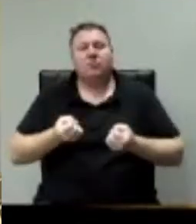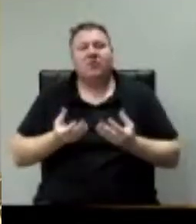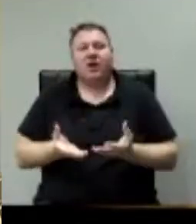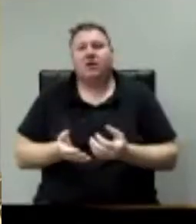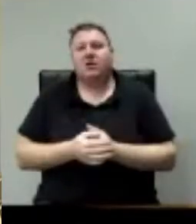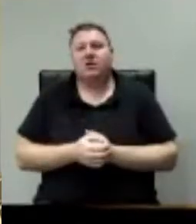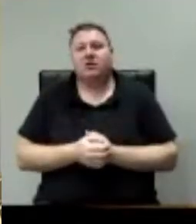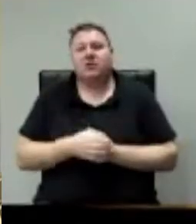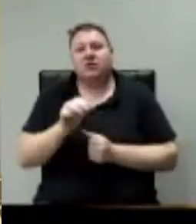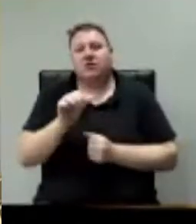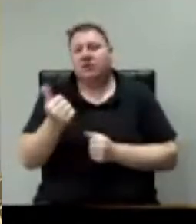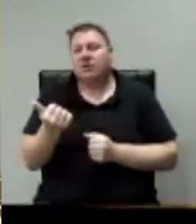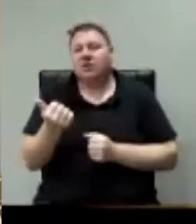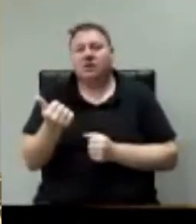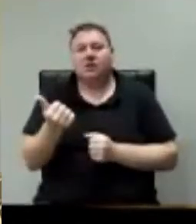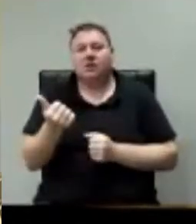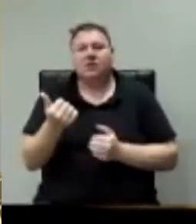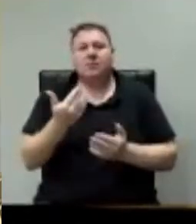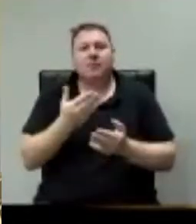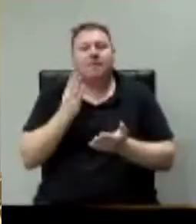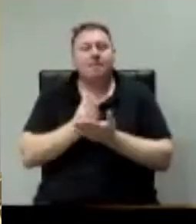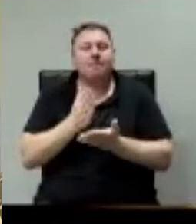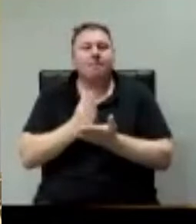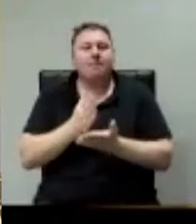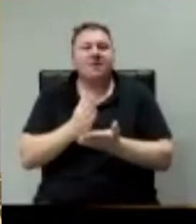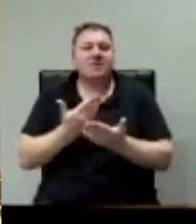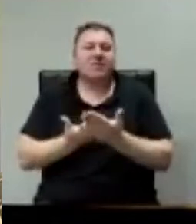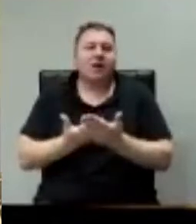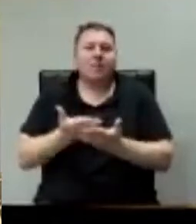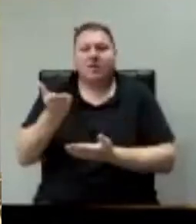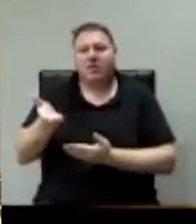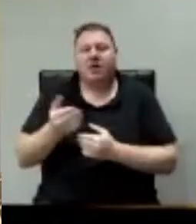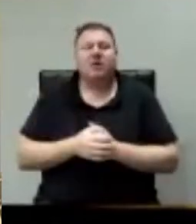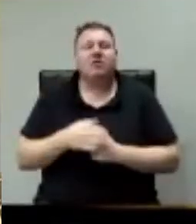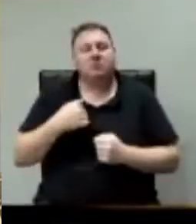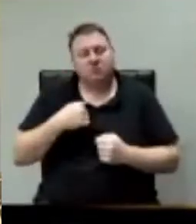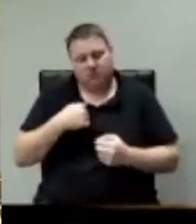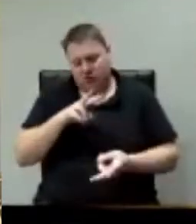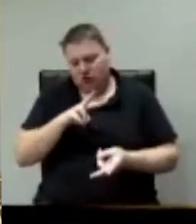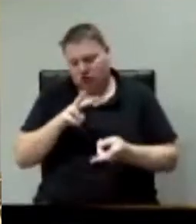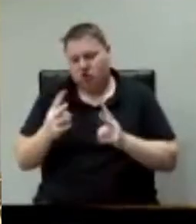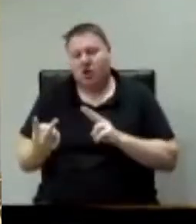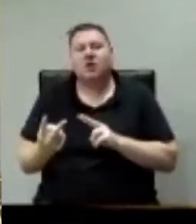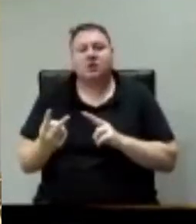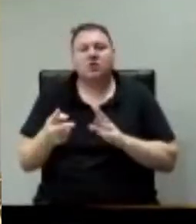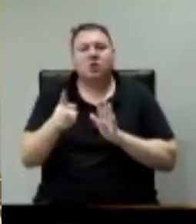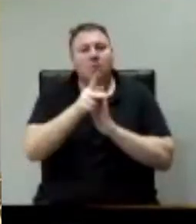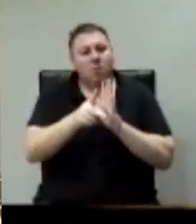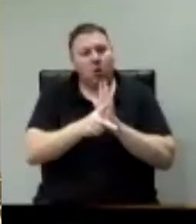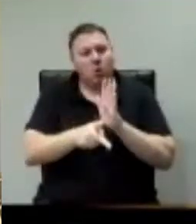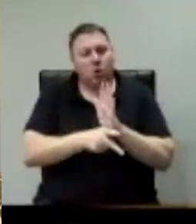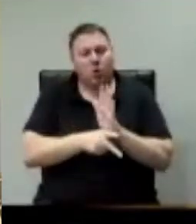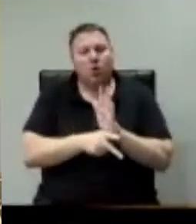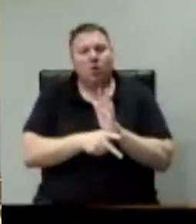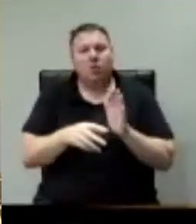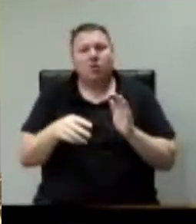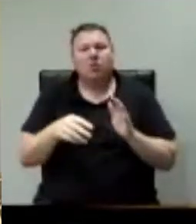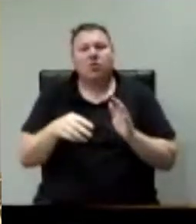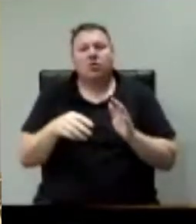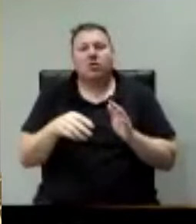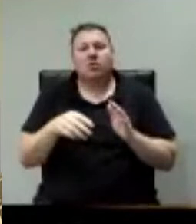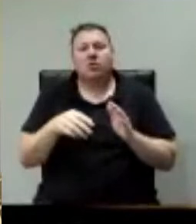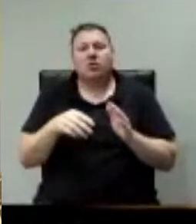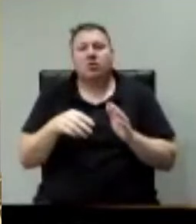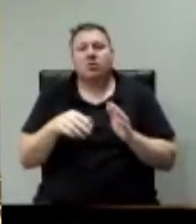providers than what they actually ought to be. So I would change that and make it a protocol of the region, not of the continent, of